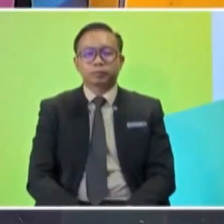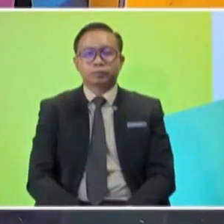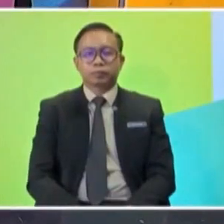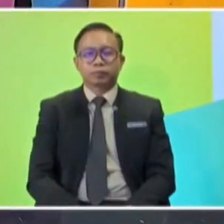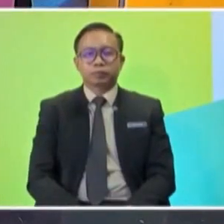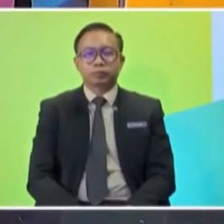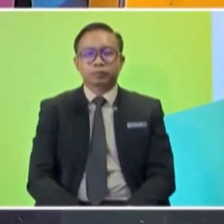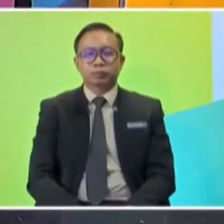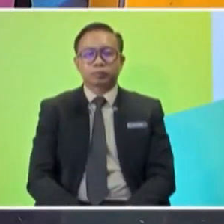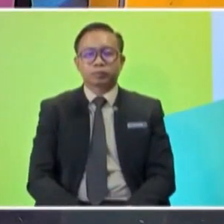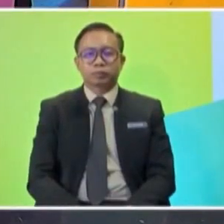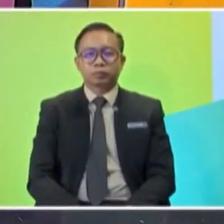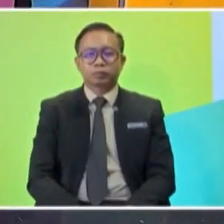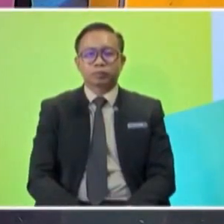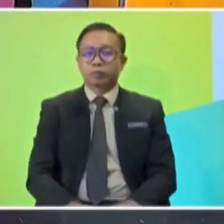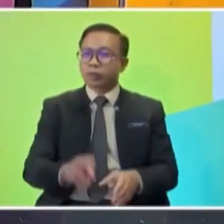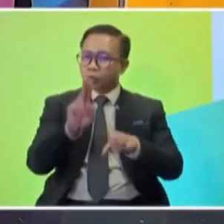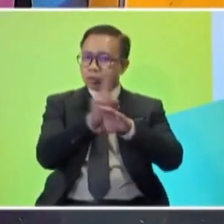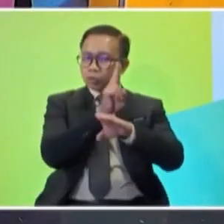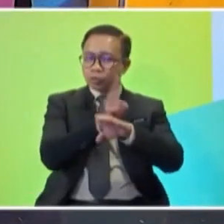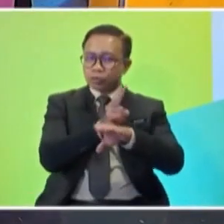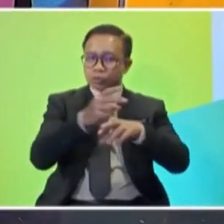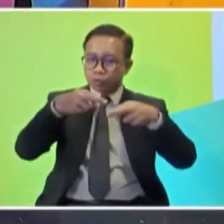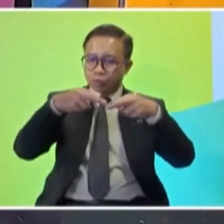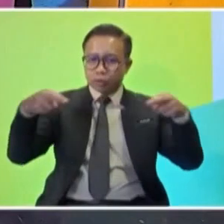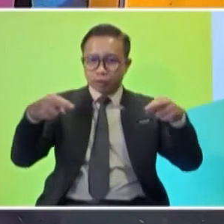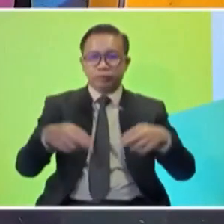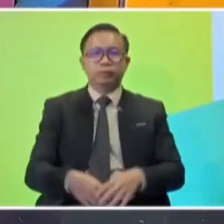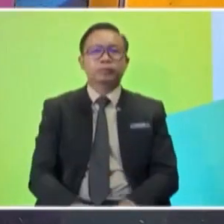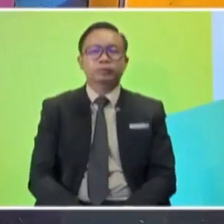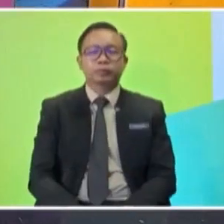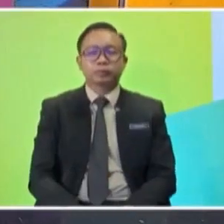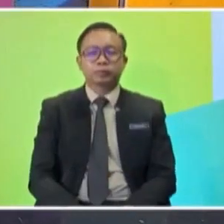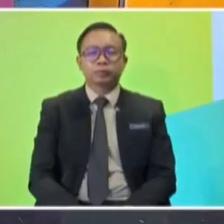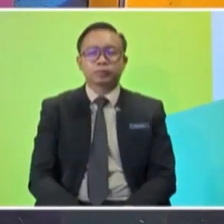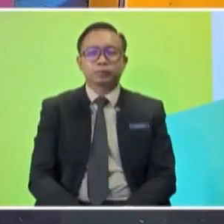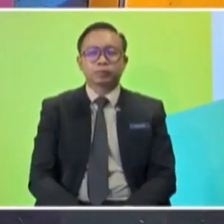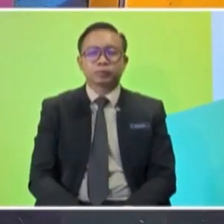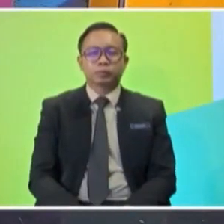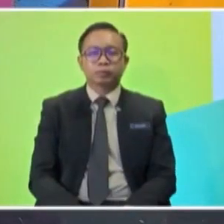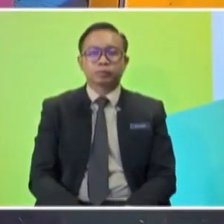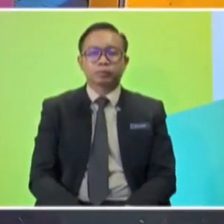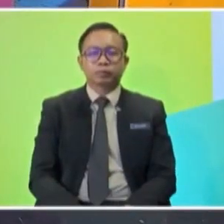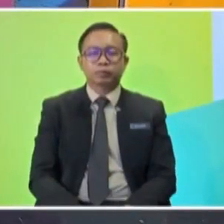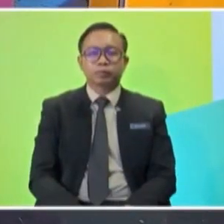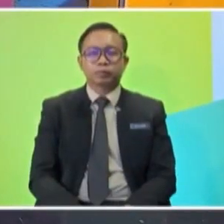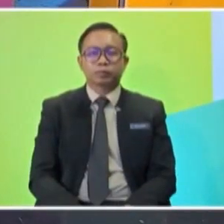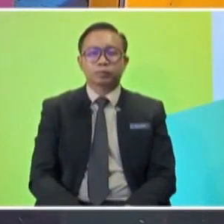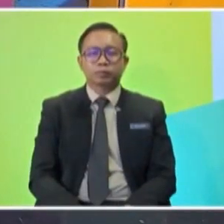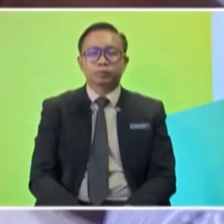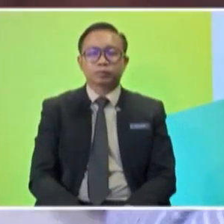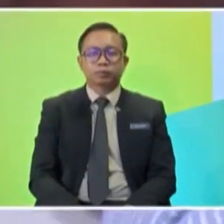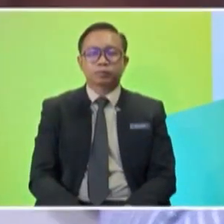measure without a ruler. Is that exactly correct? Okay. So you need a measurement. All right. Okay, I'll help you, Chris. Yep.